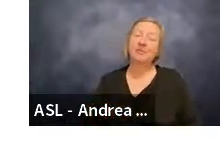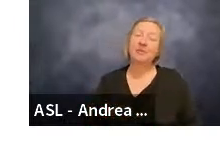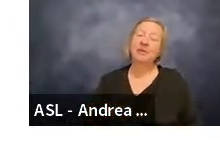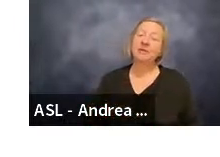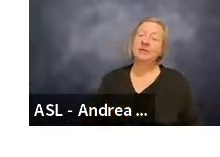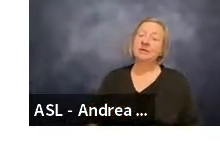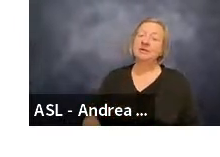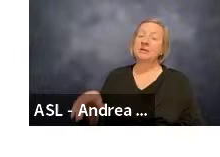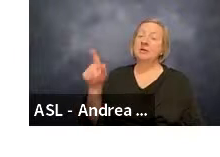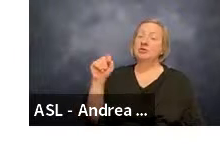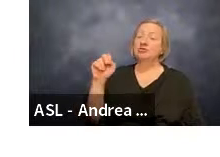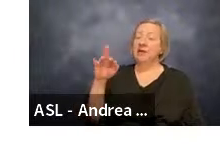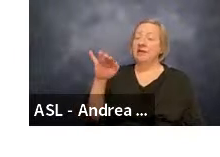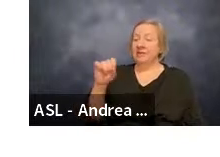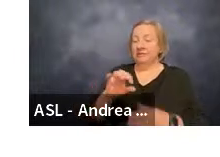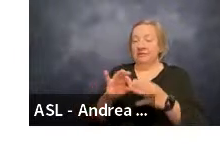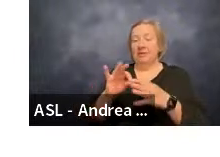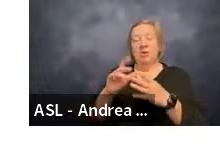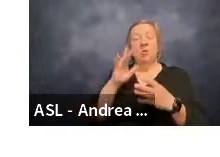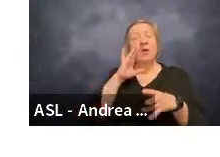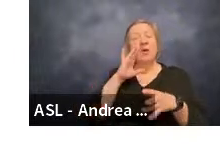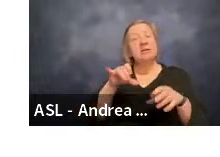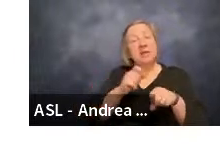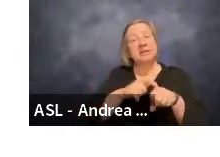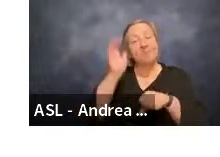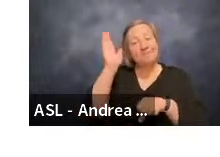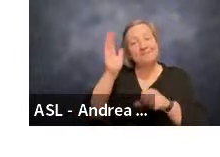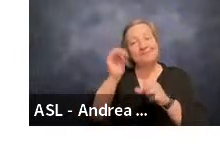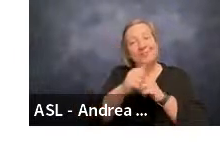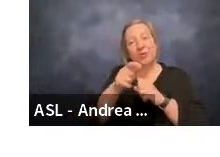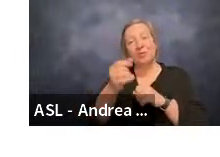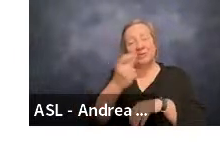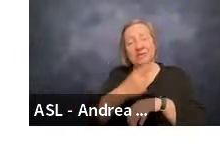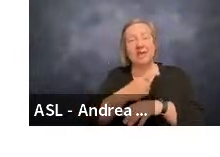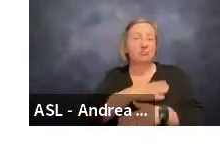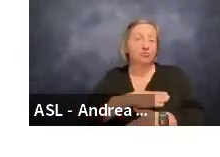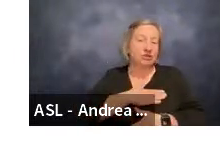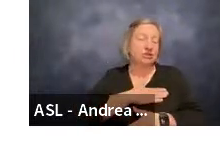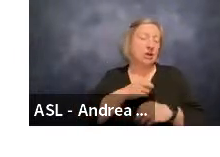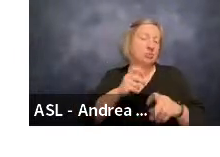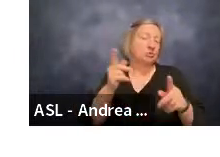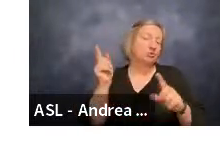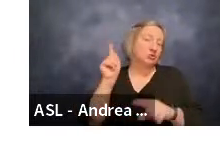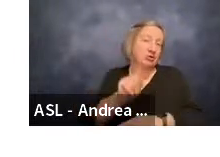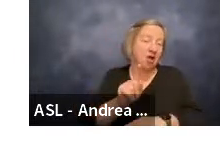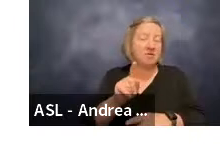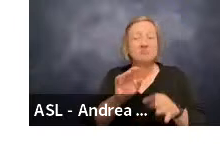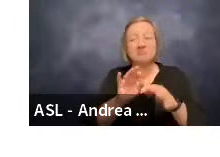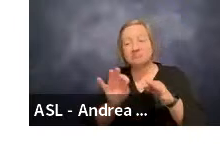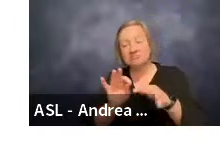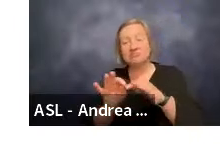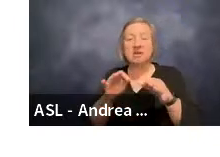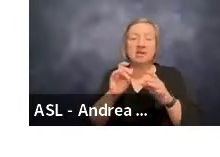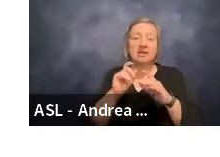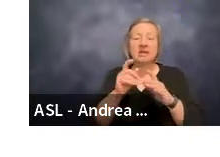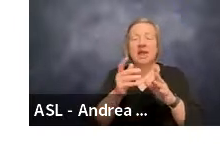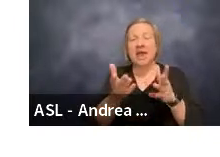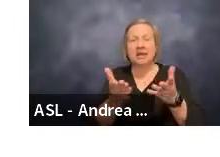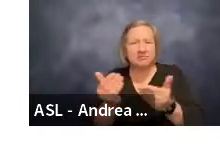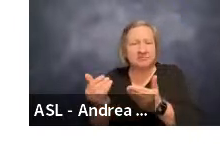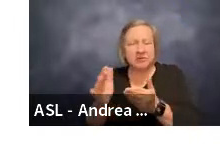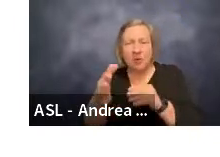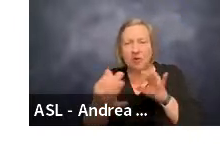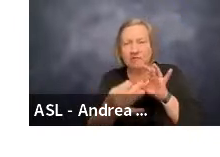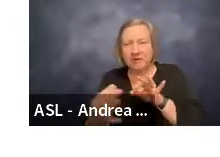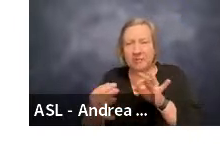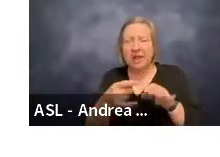All right, so we're going to spend a little bit of time with you today, and we appreciate that opportunity to come talk to you and even get a little bit of feedback as we're starting this process.